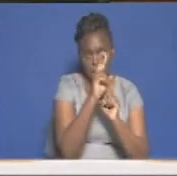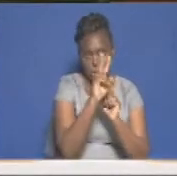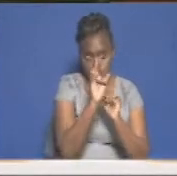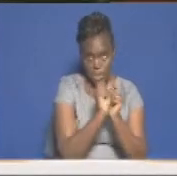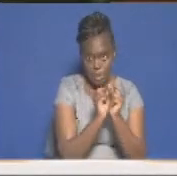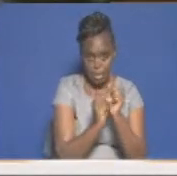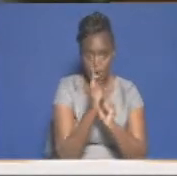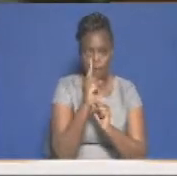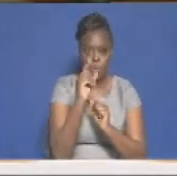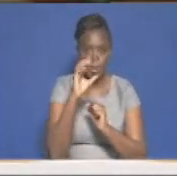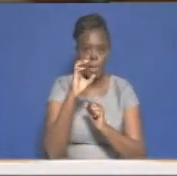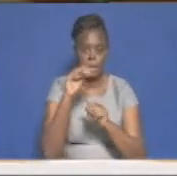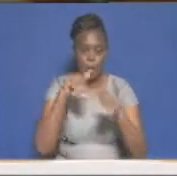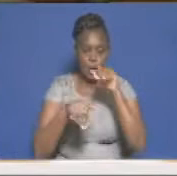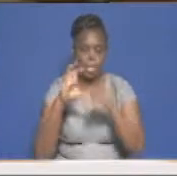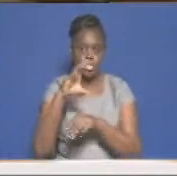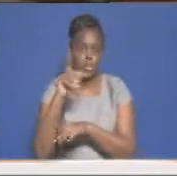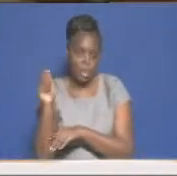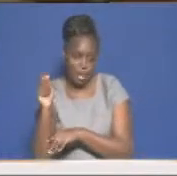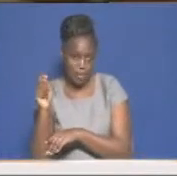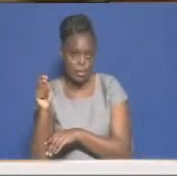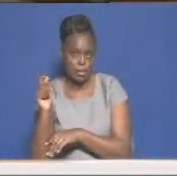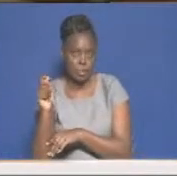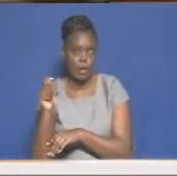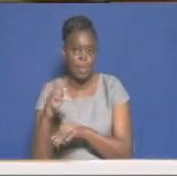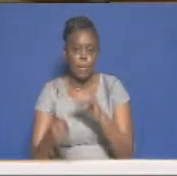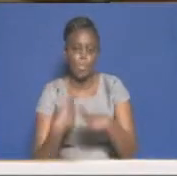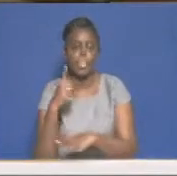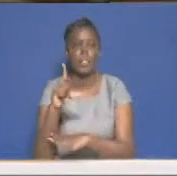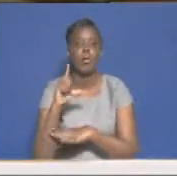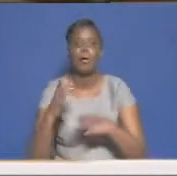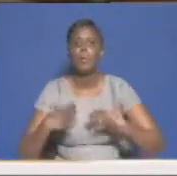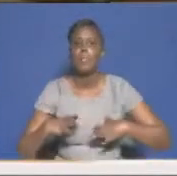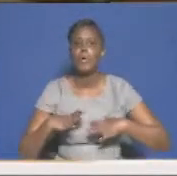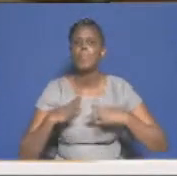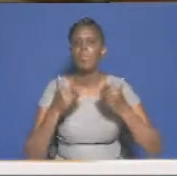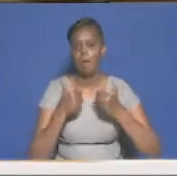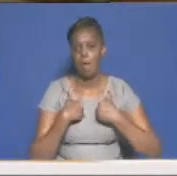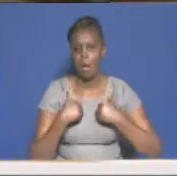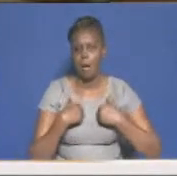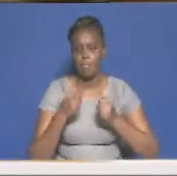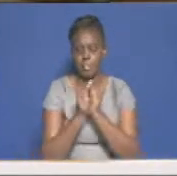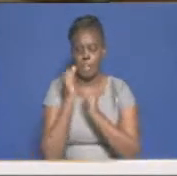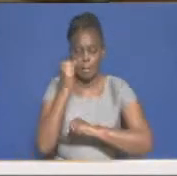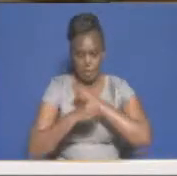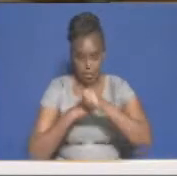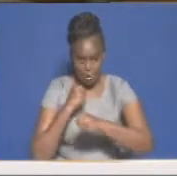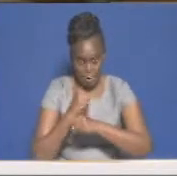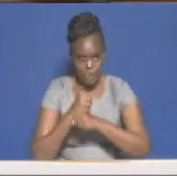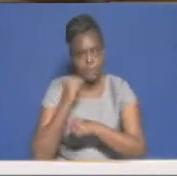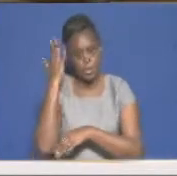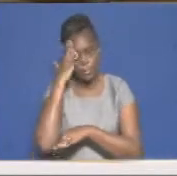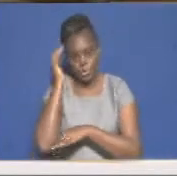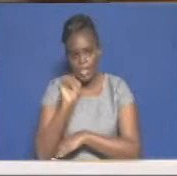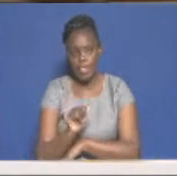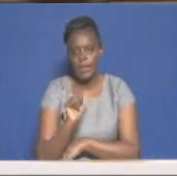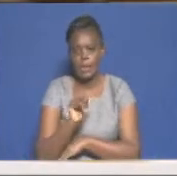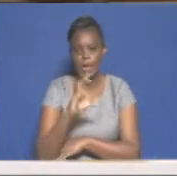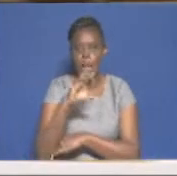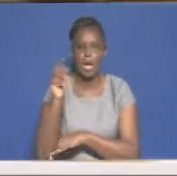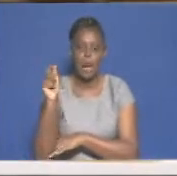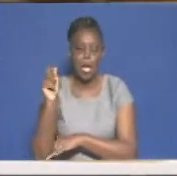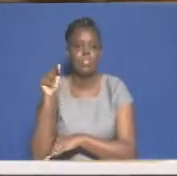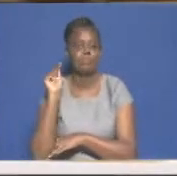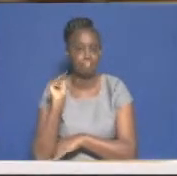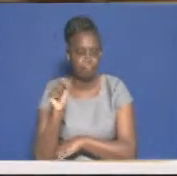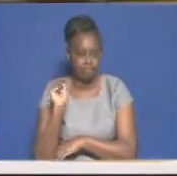Act, Election Act, it was legislated. And people have had 10 years knowing that this act was going to